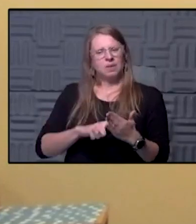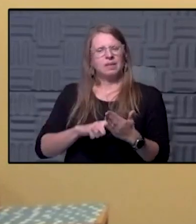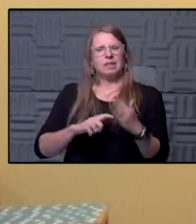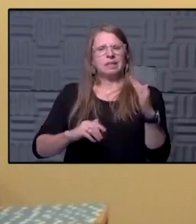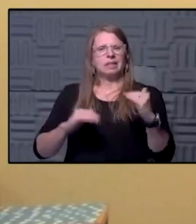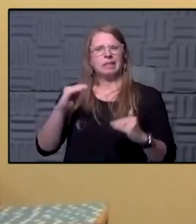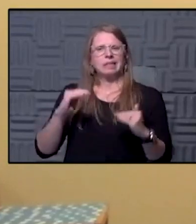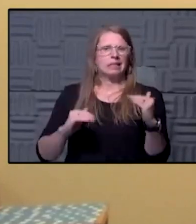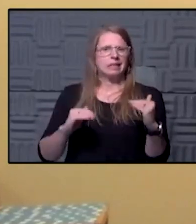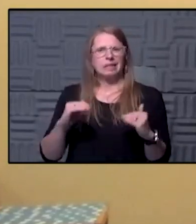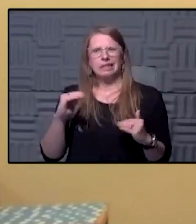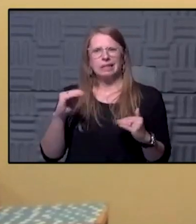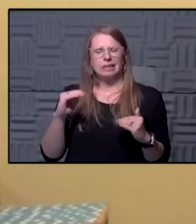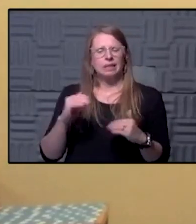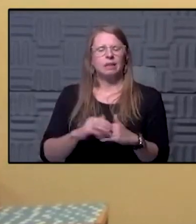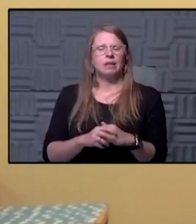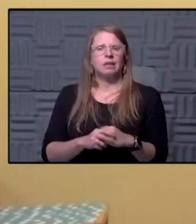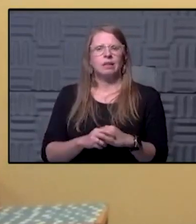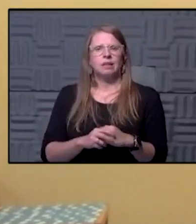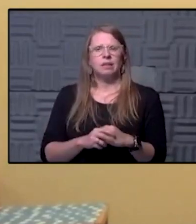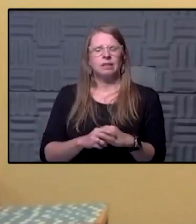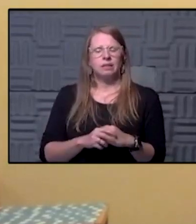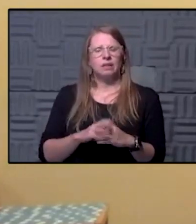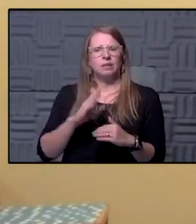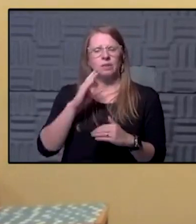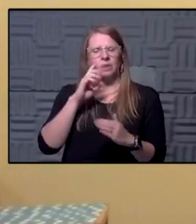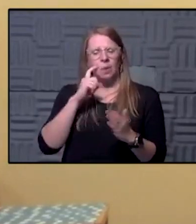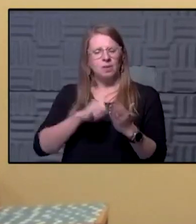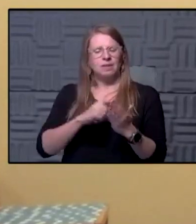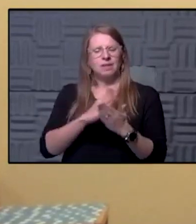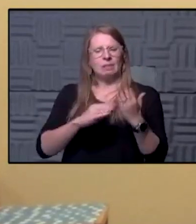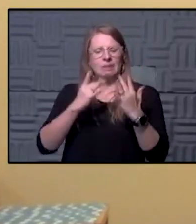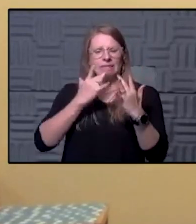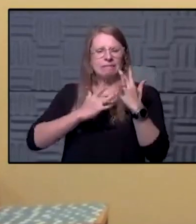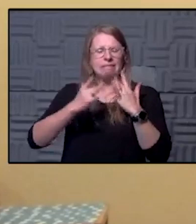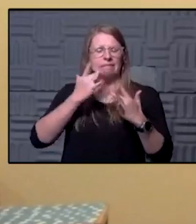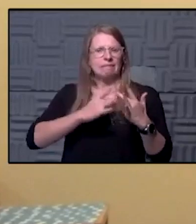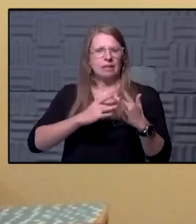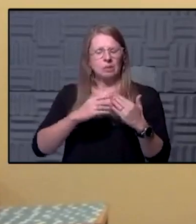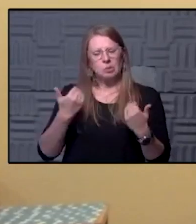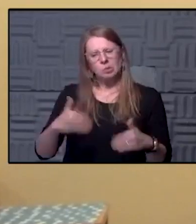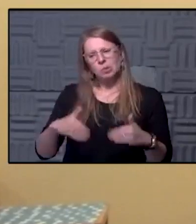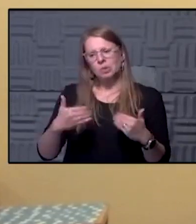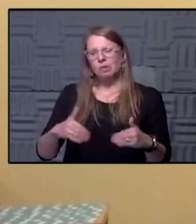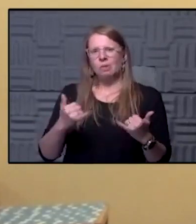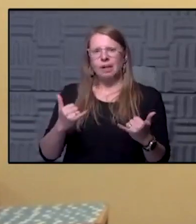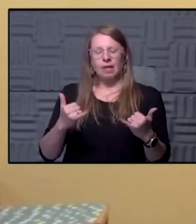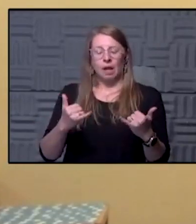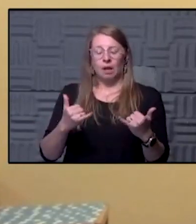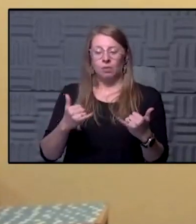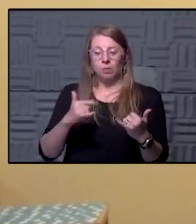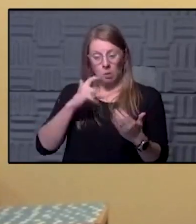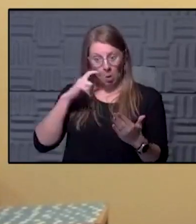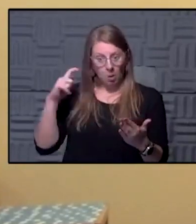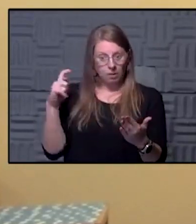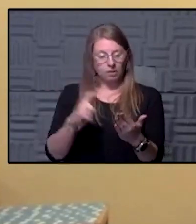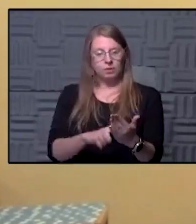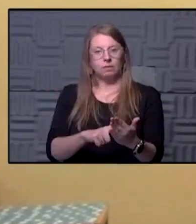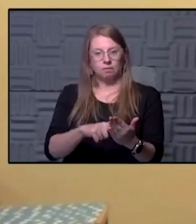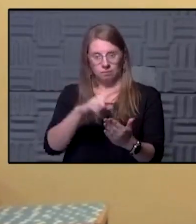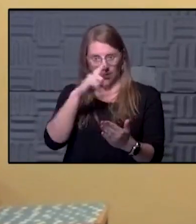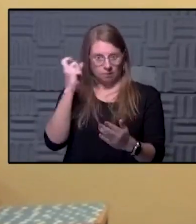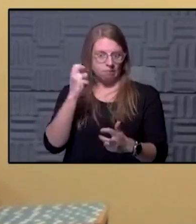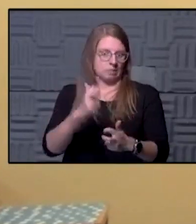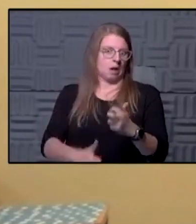and some major disparities that I think are just magnified right now during this pandemic.